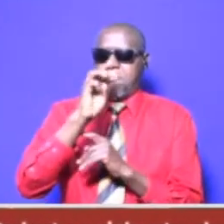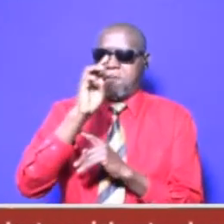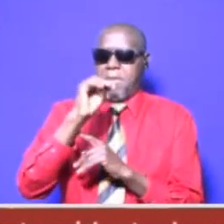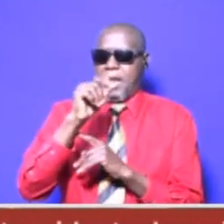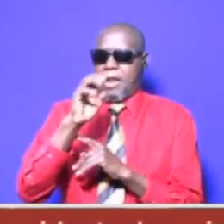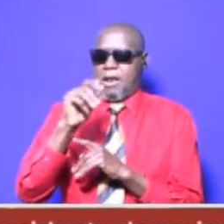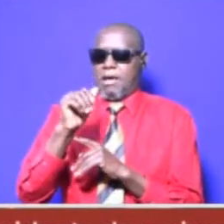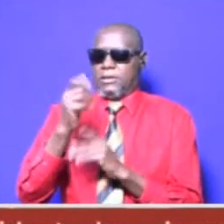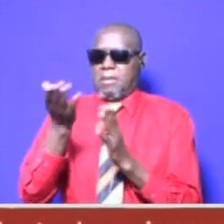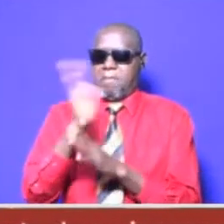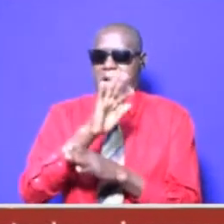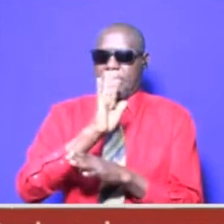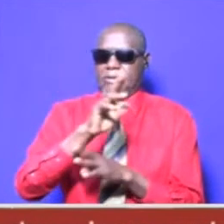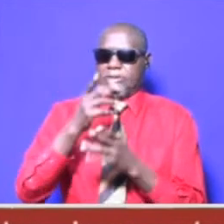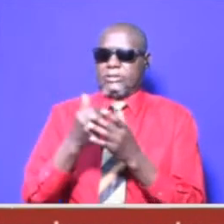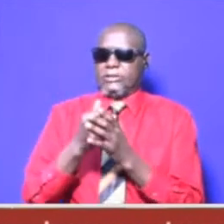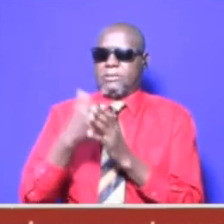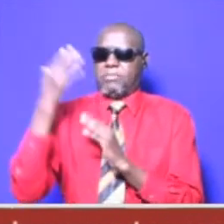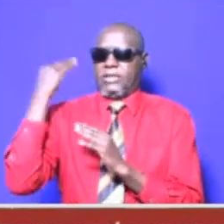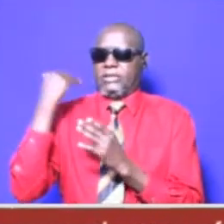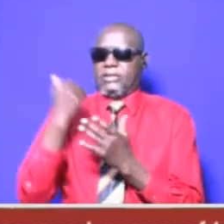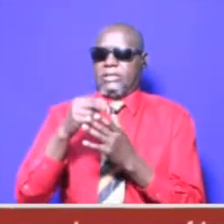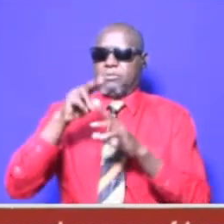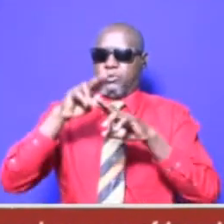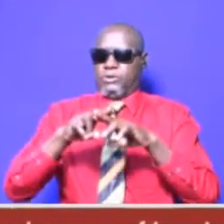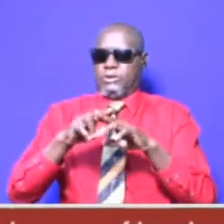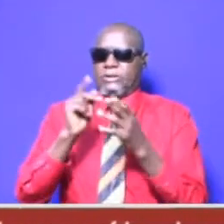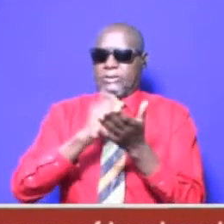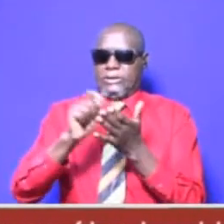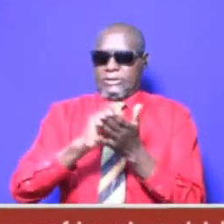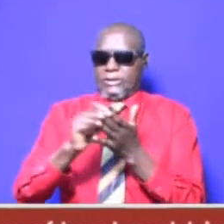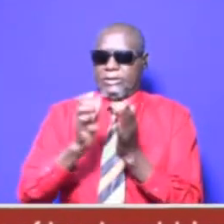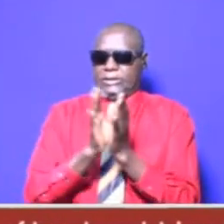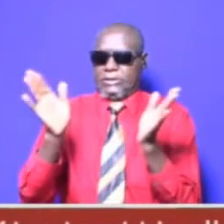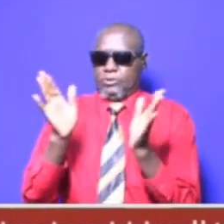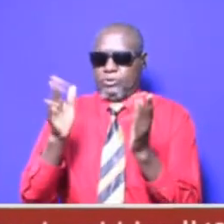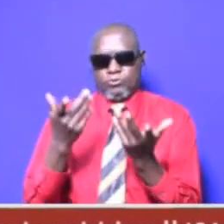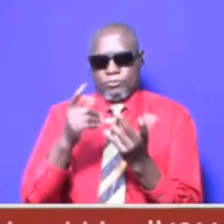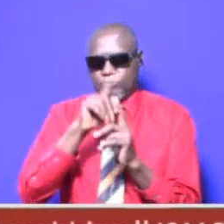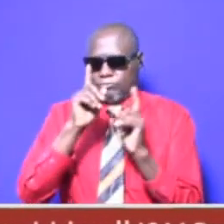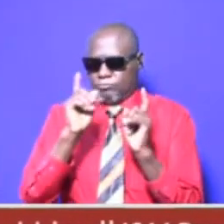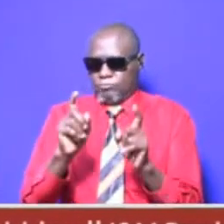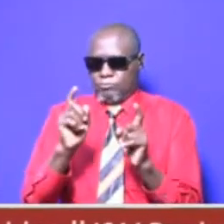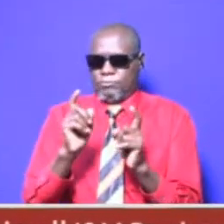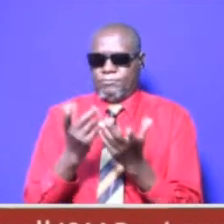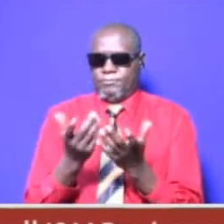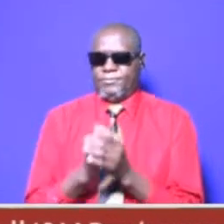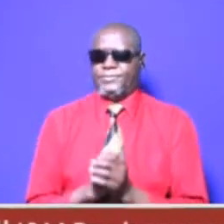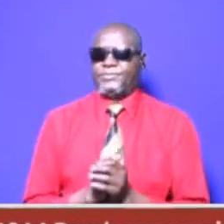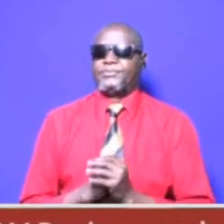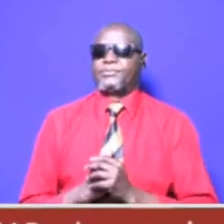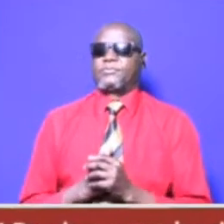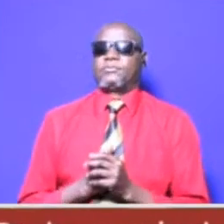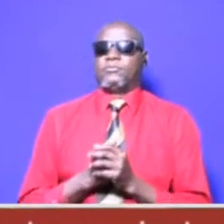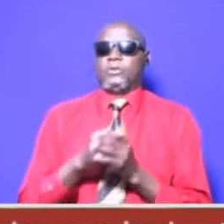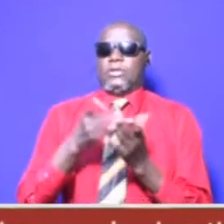him to his previous position, that is the Secretary General of UDA? Now,